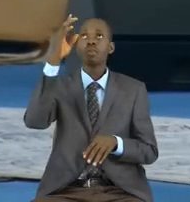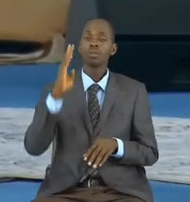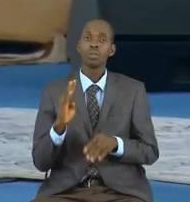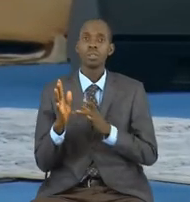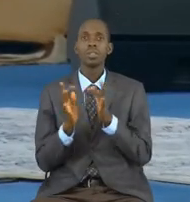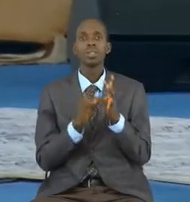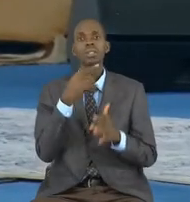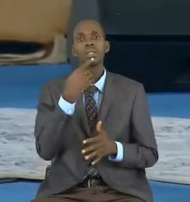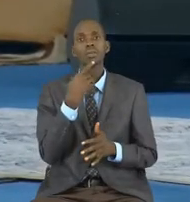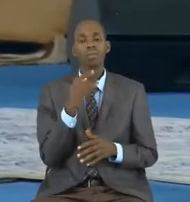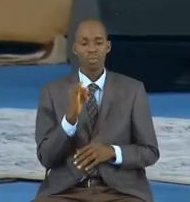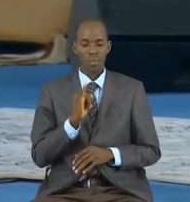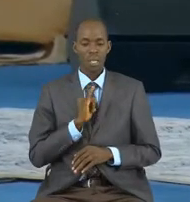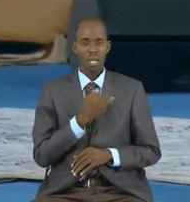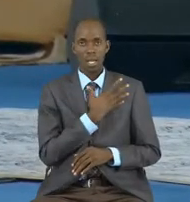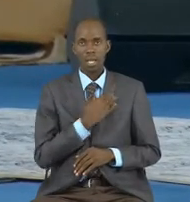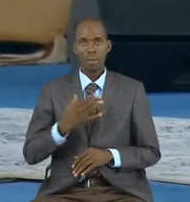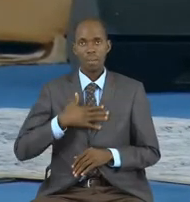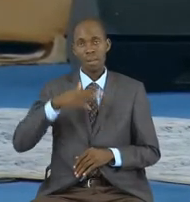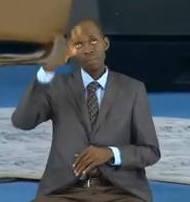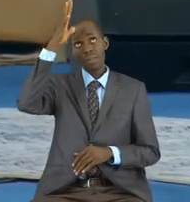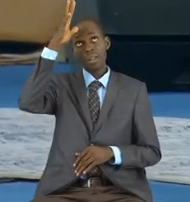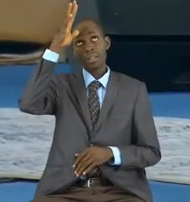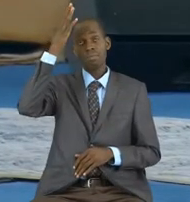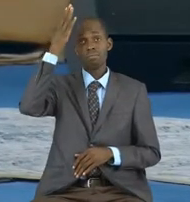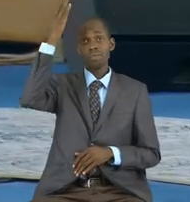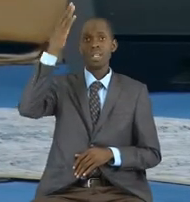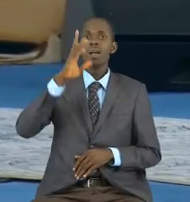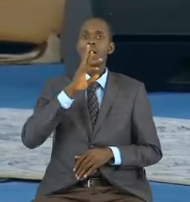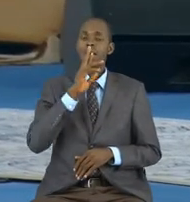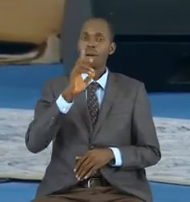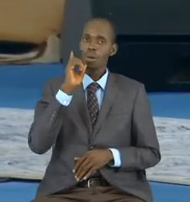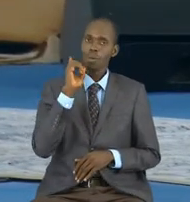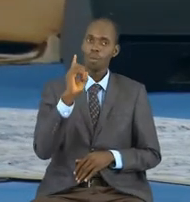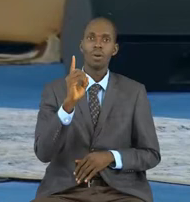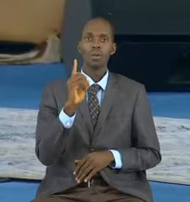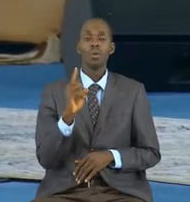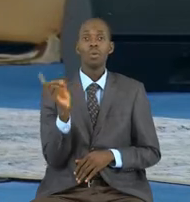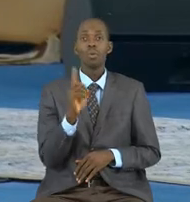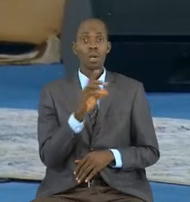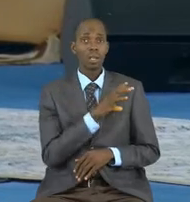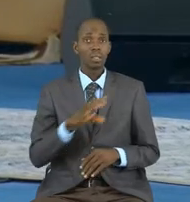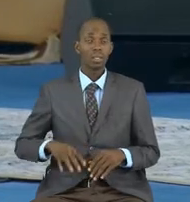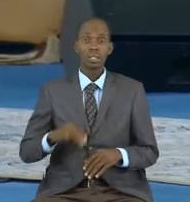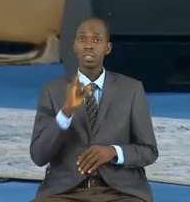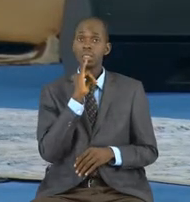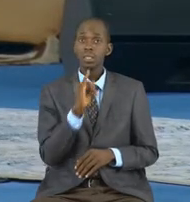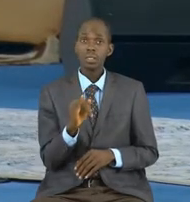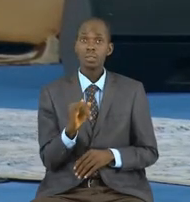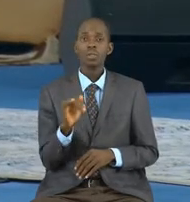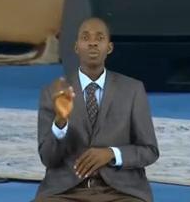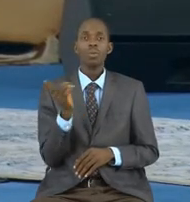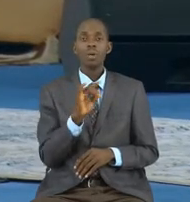I and my Father are one. And so where Christ is, and where Christ is